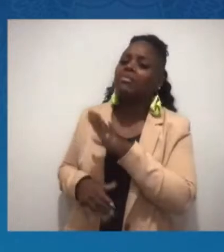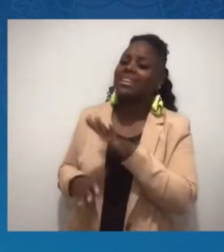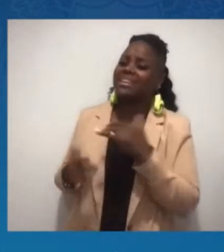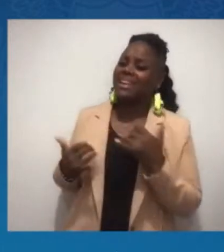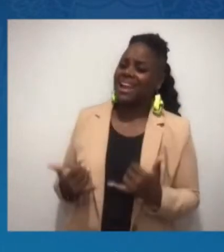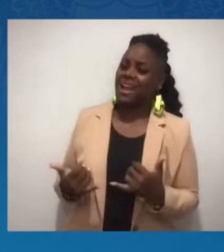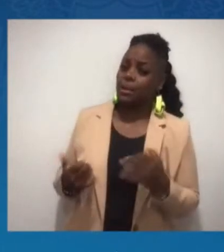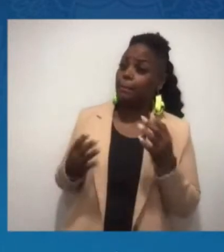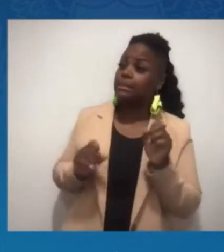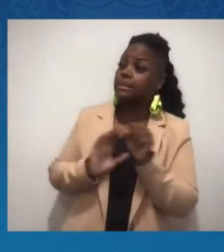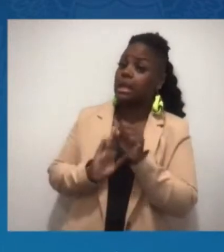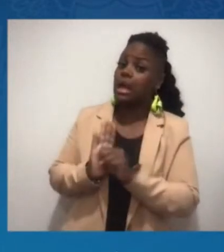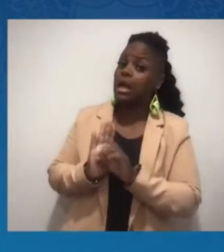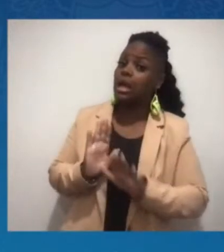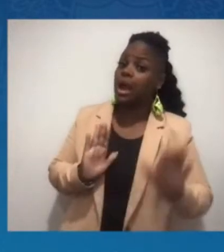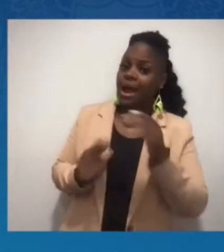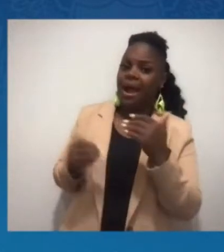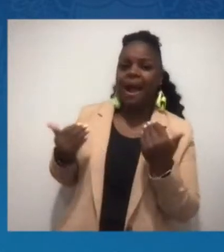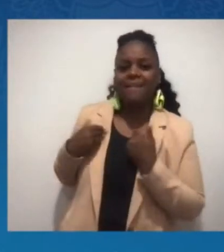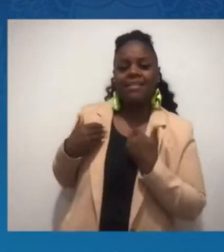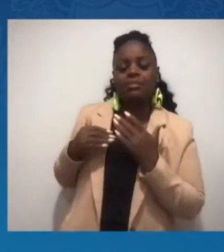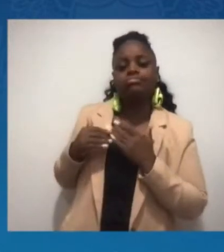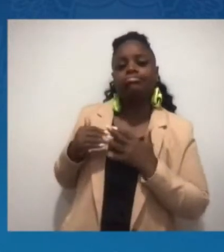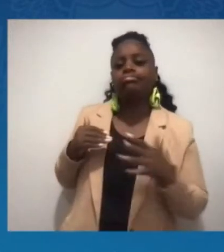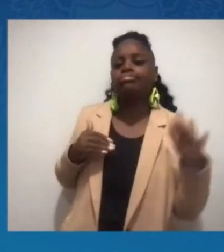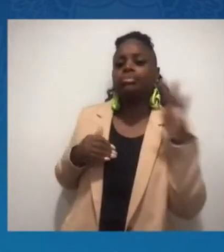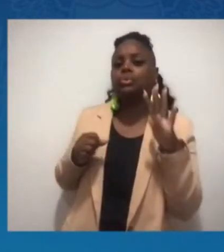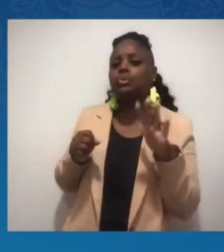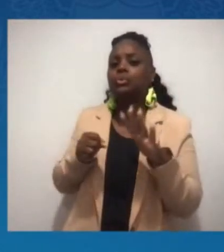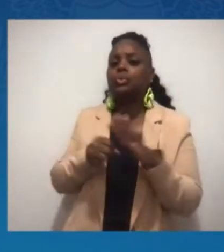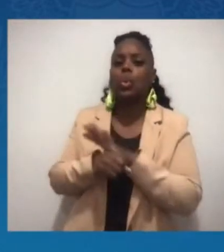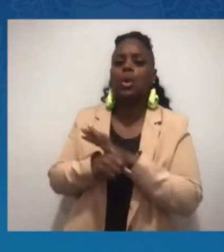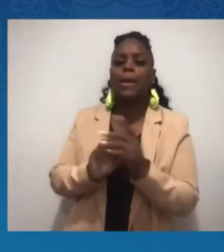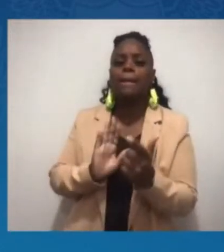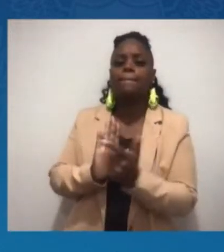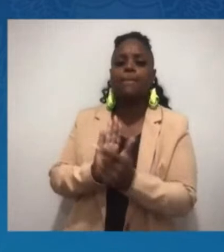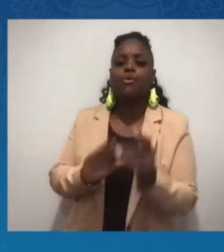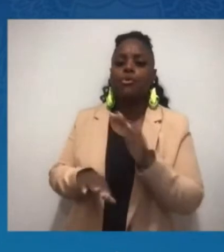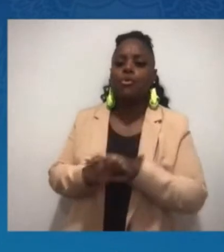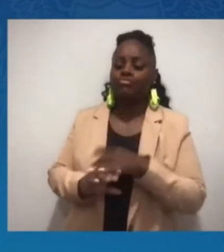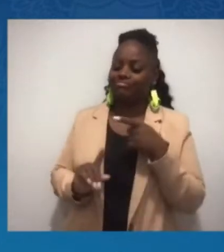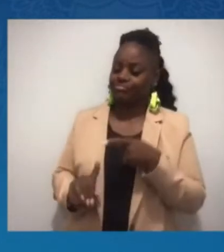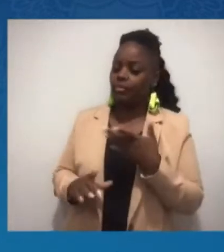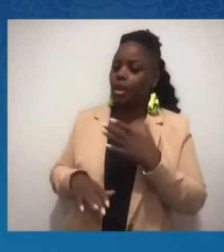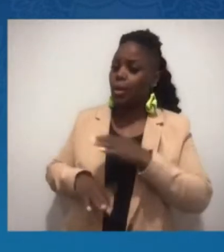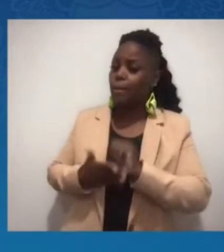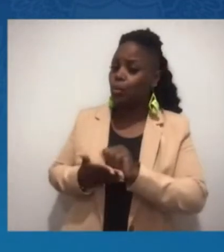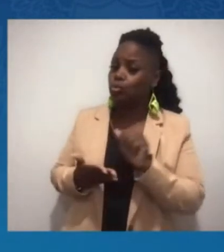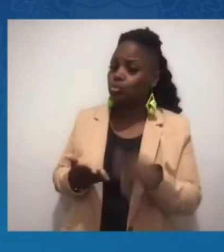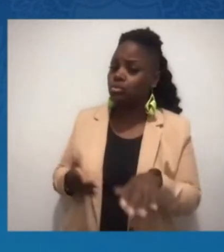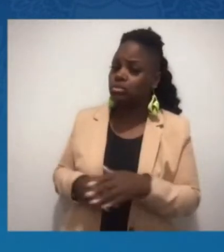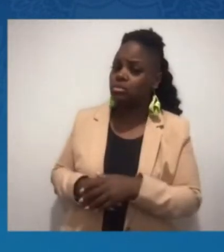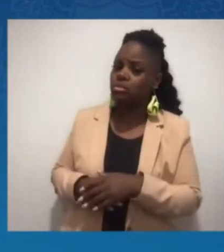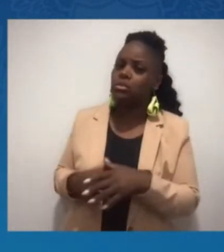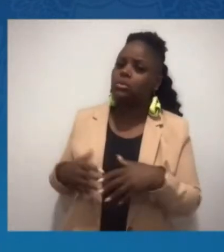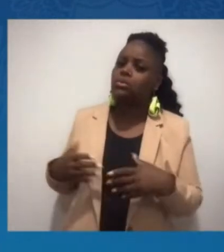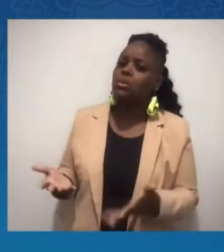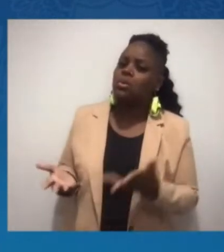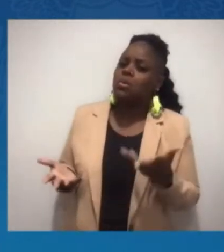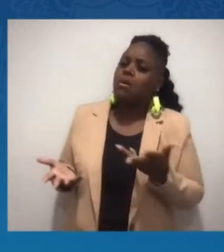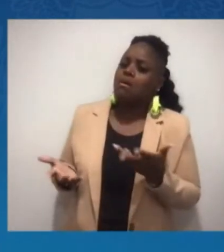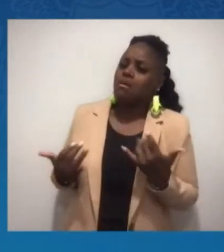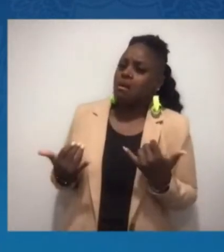What steps are the Biden-Harris administration taking to protect women and folks who can get pregnant? So